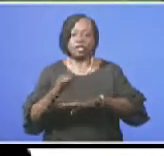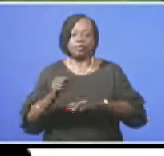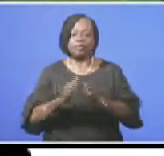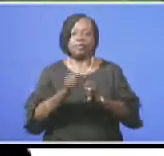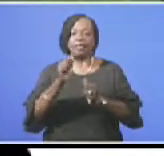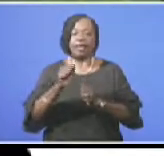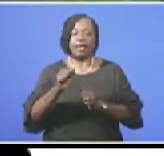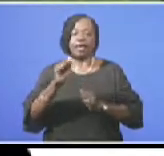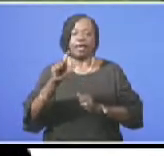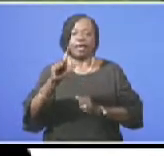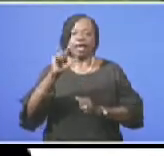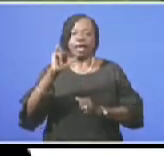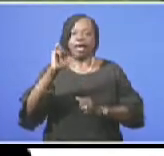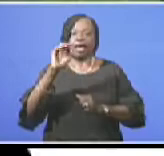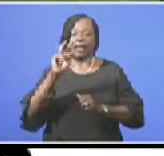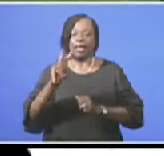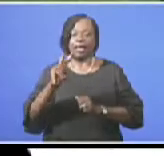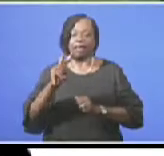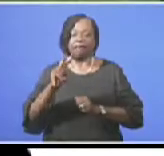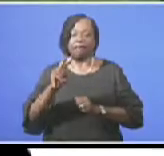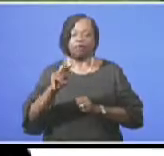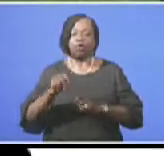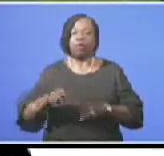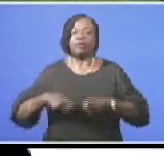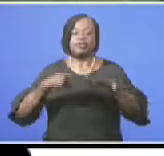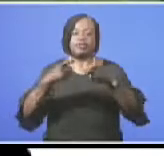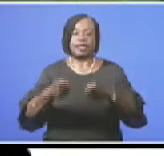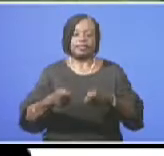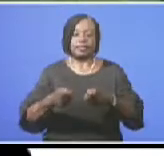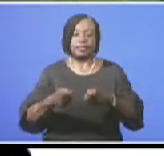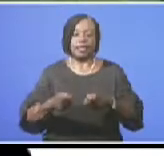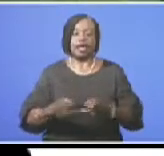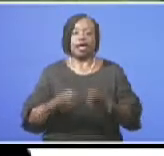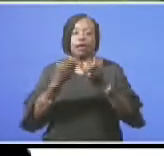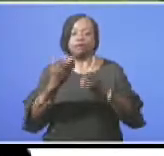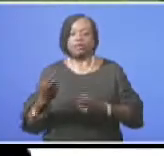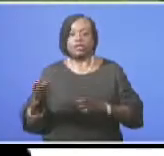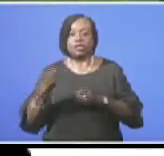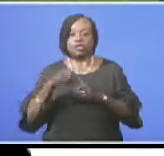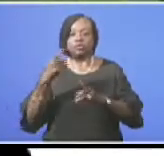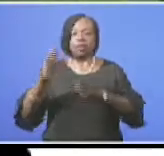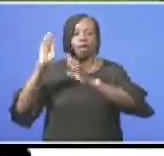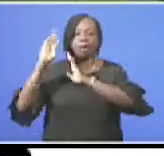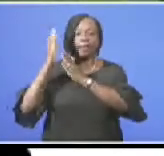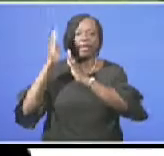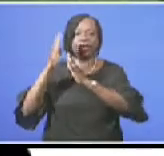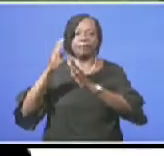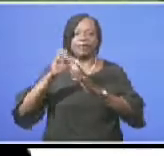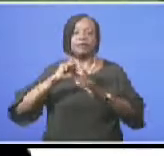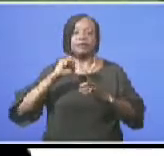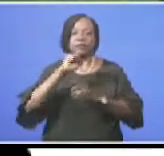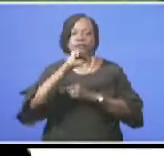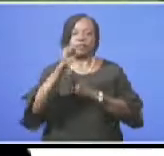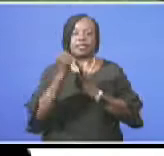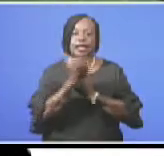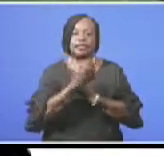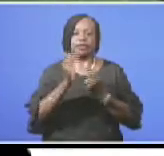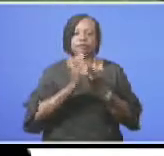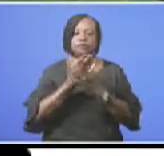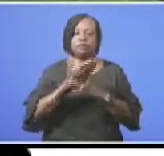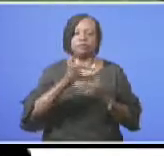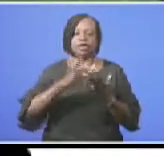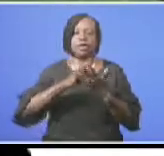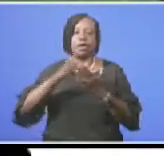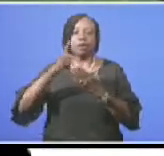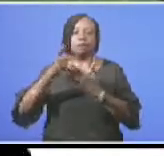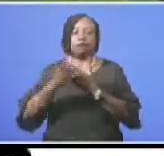in a wide variety of ways their commitment to the Bahamian society through very innovative programs,